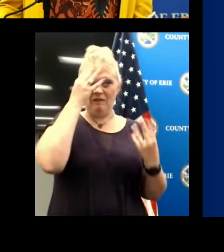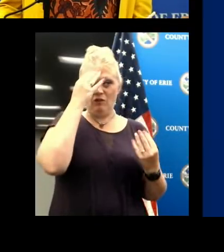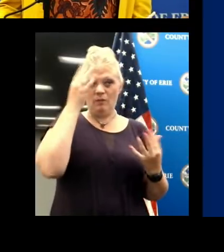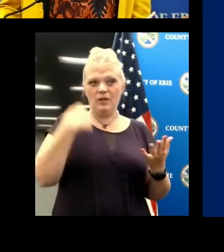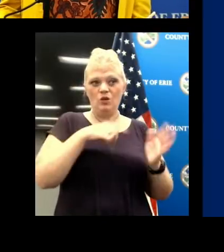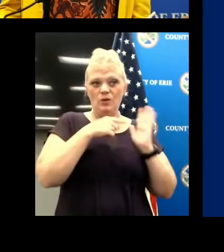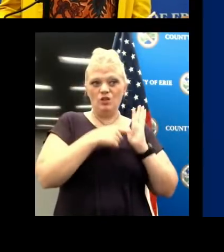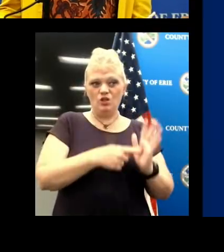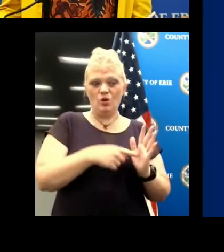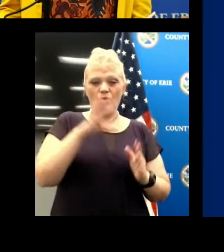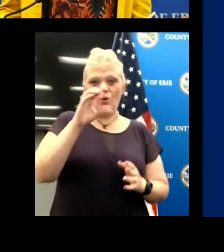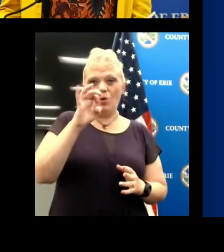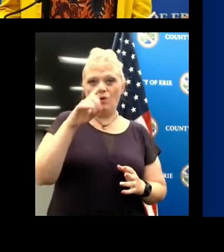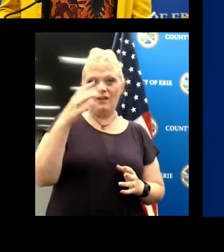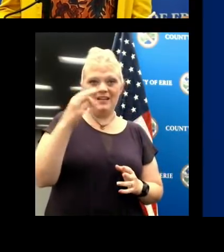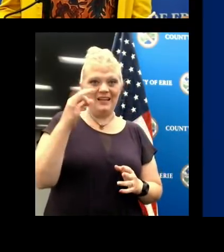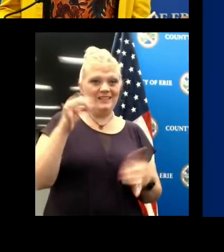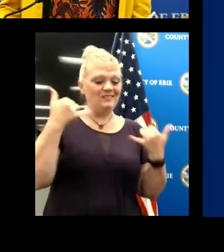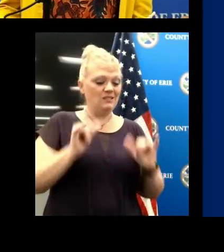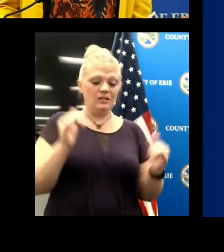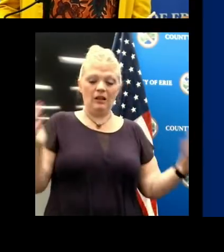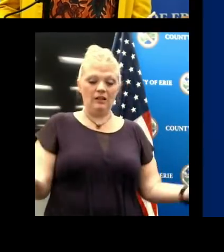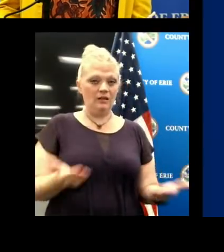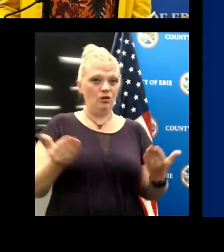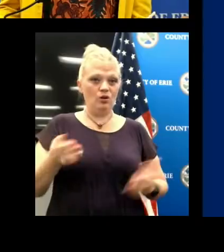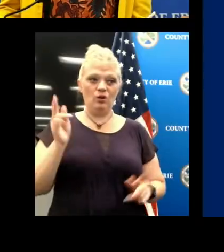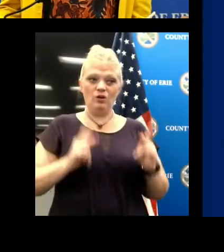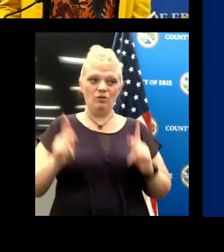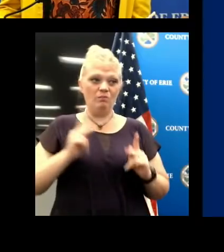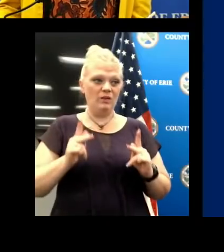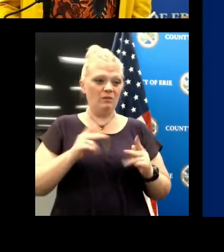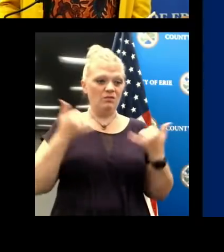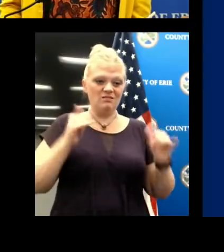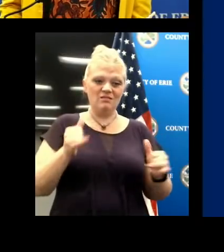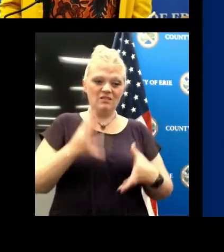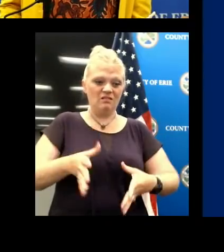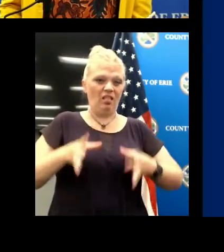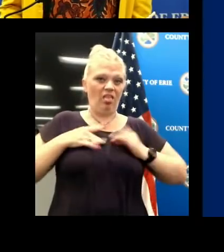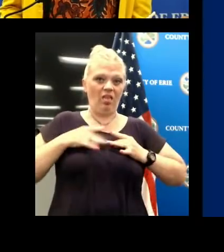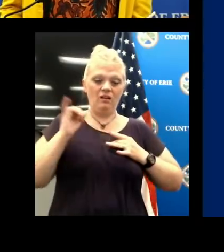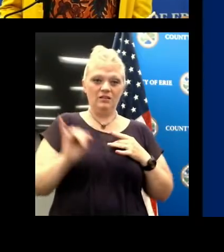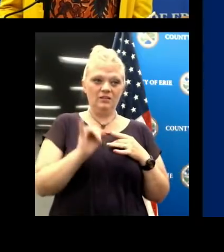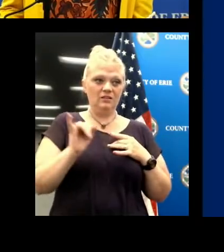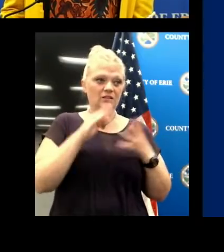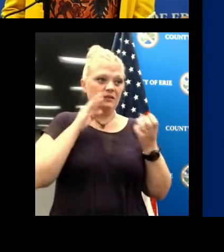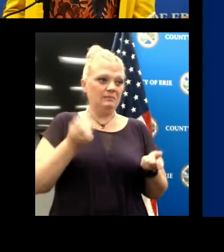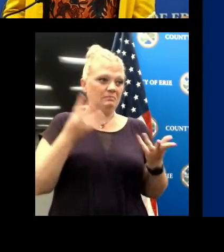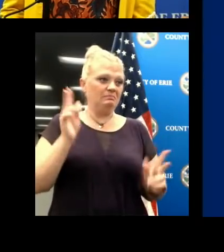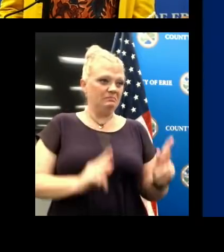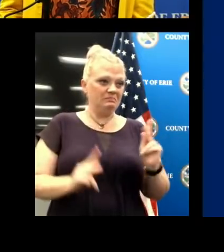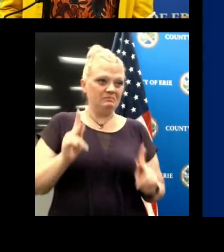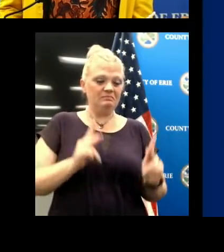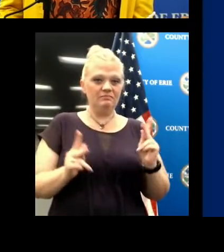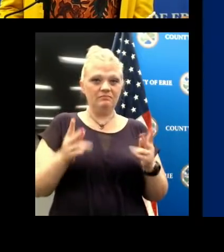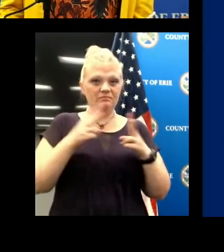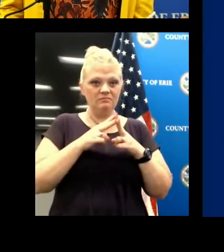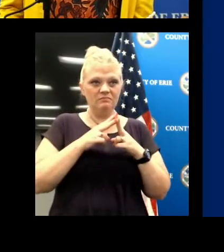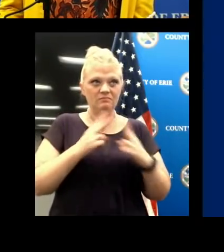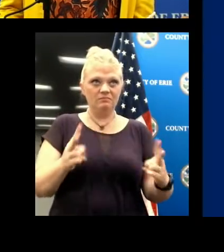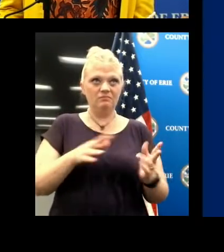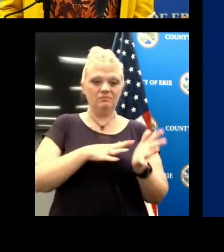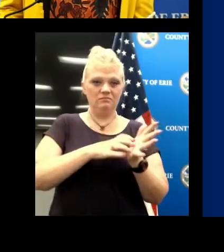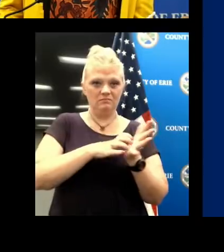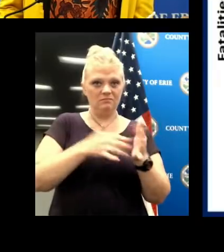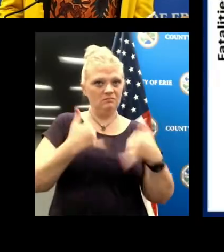you are COVID-19 still here. People are getting infected, and there are a lot of people that are still vulnerable